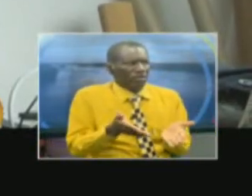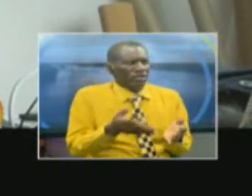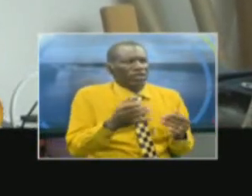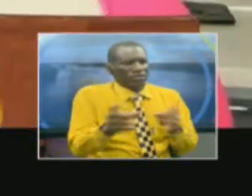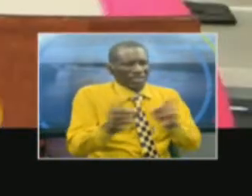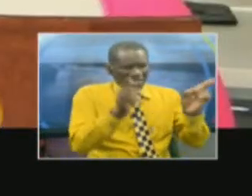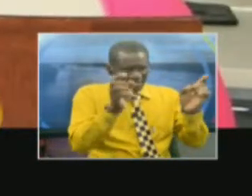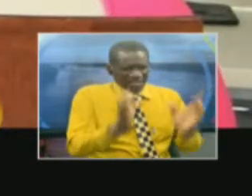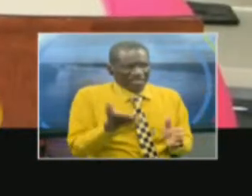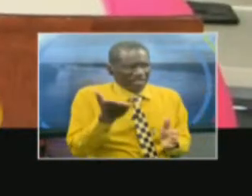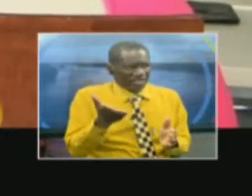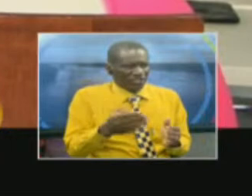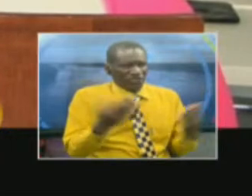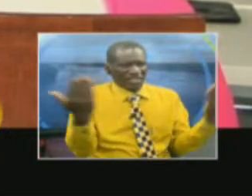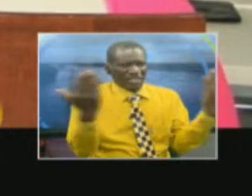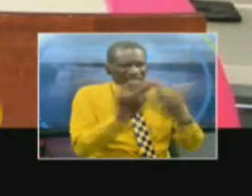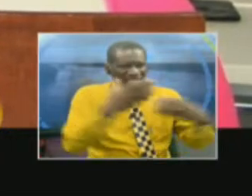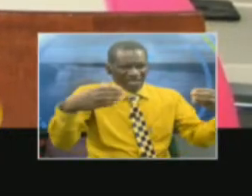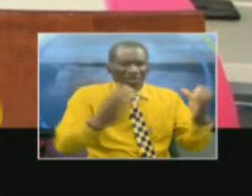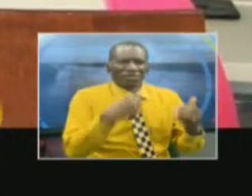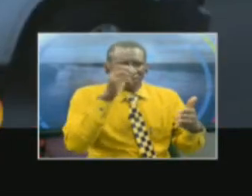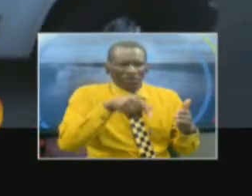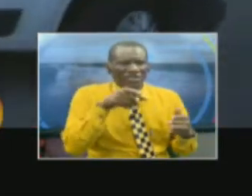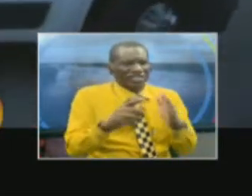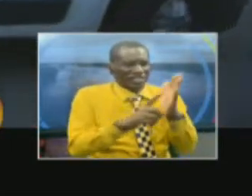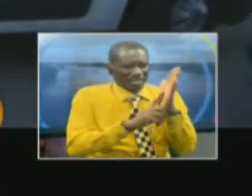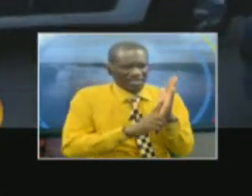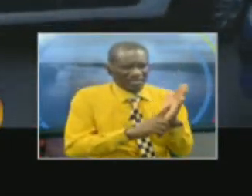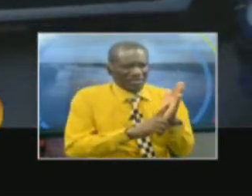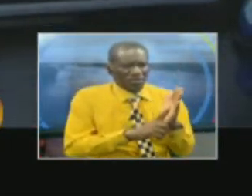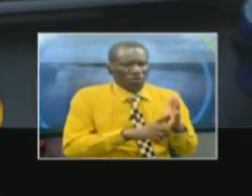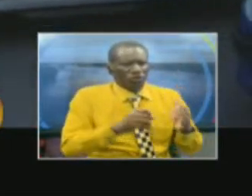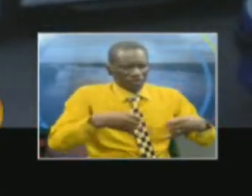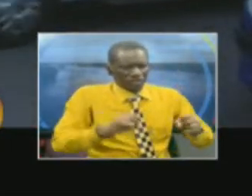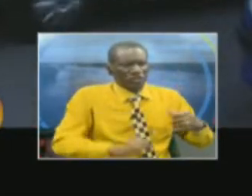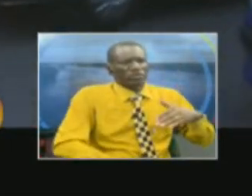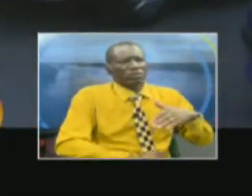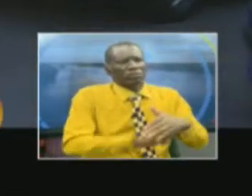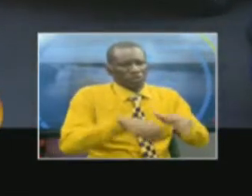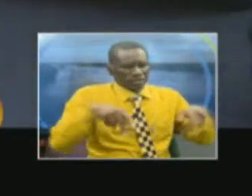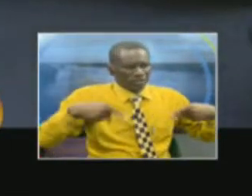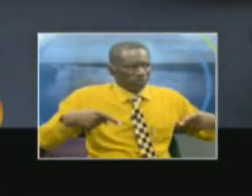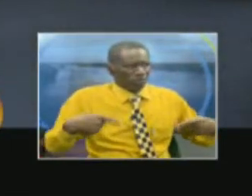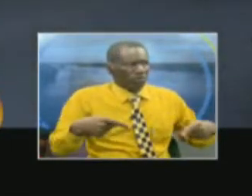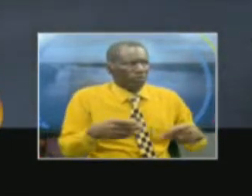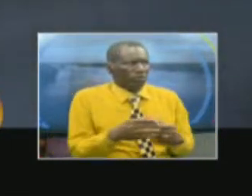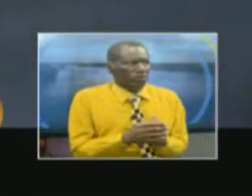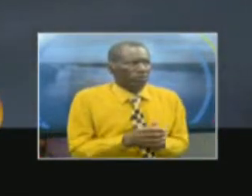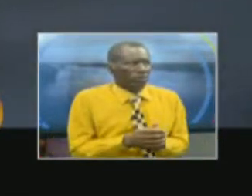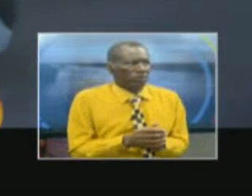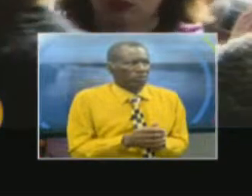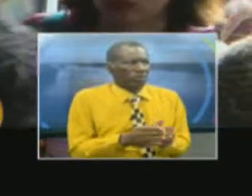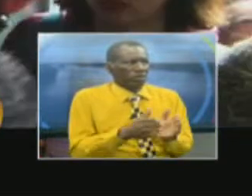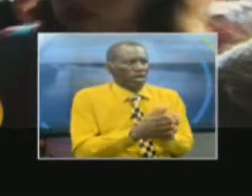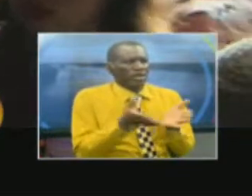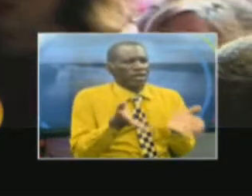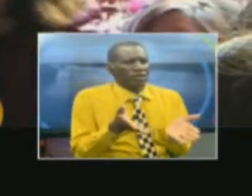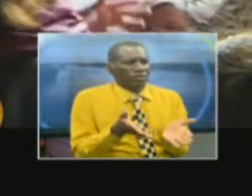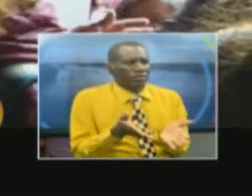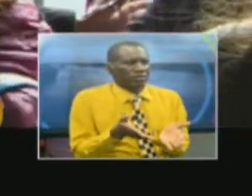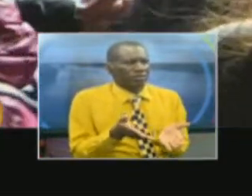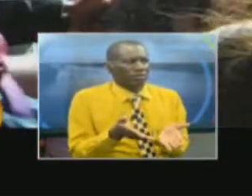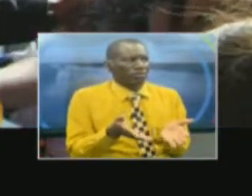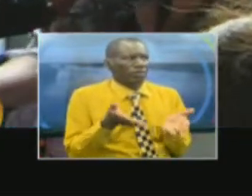of one of the nightclubs says this is an example of an inclusive society. We are in the heart of the city. We're